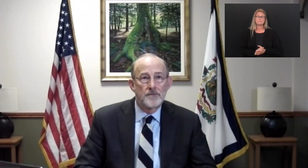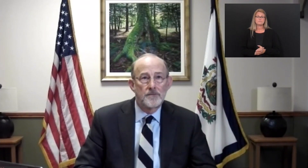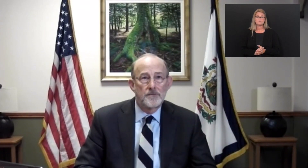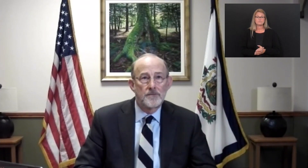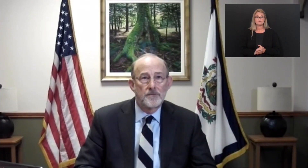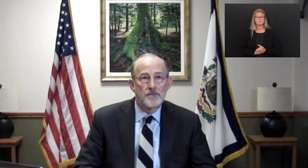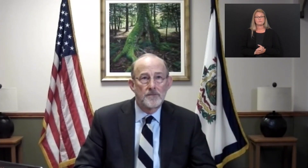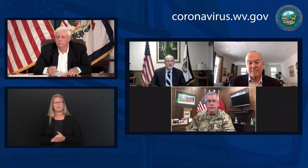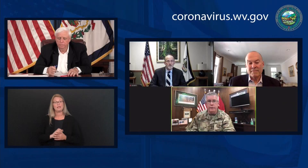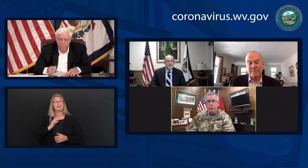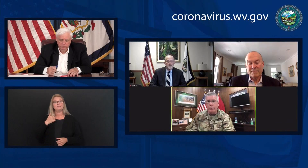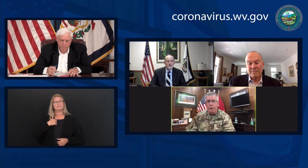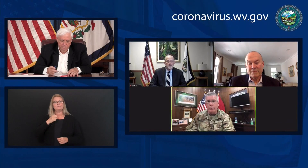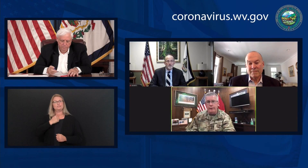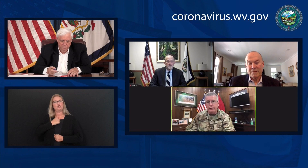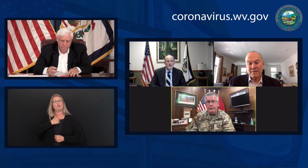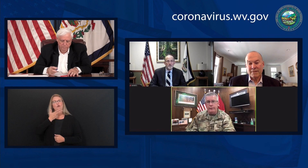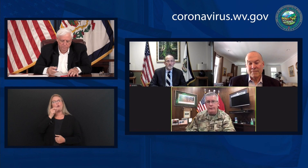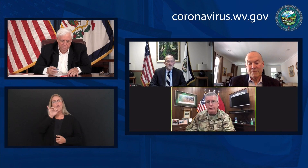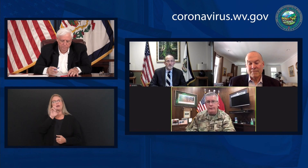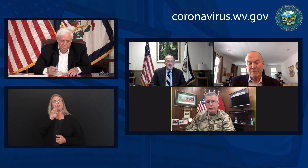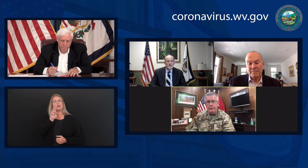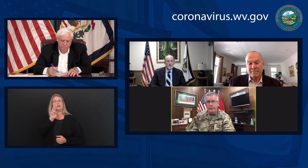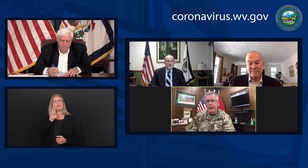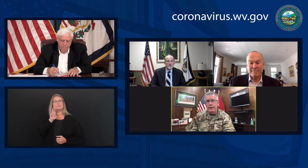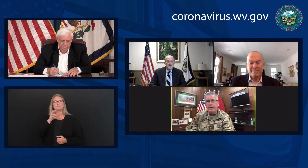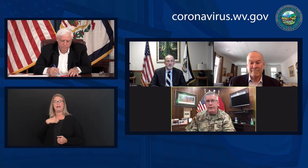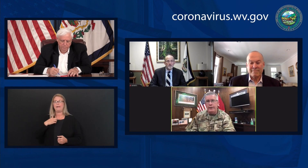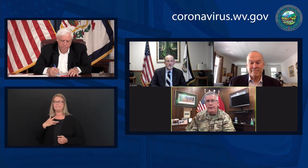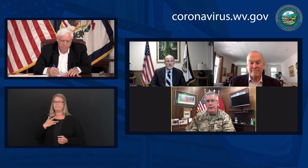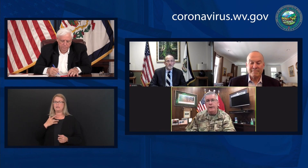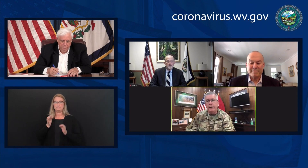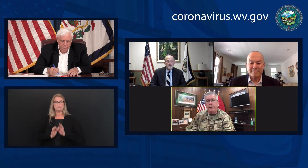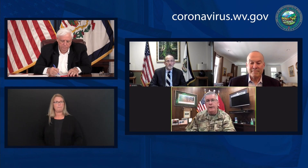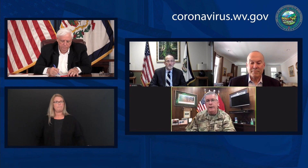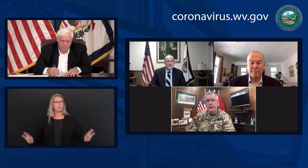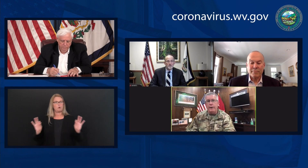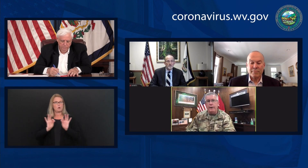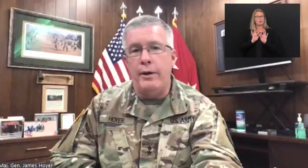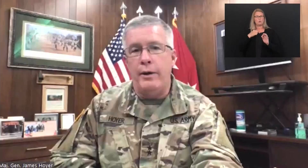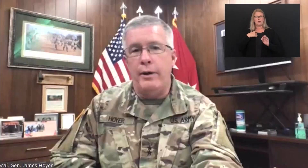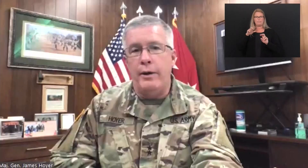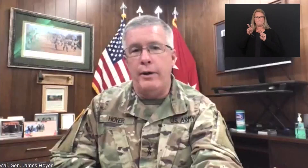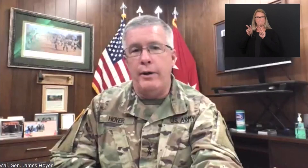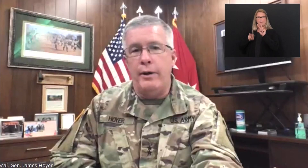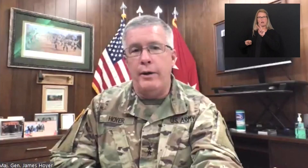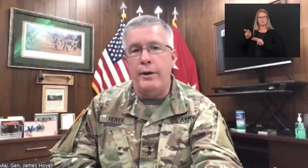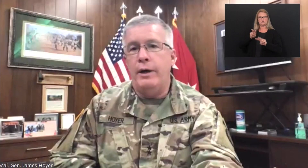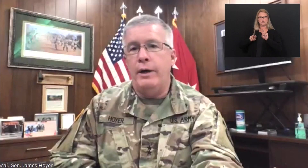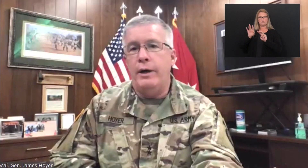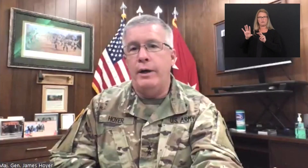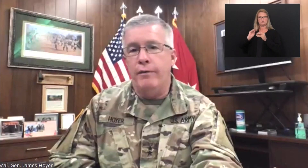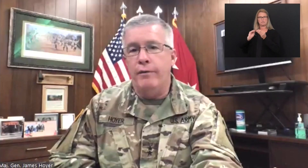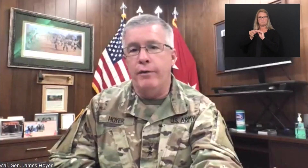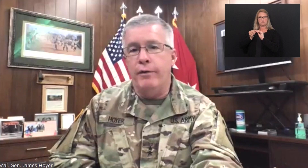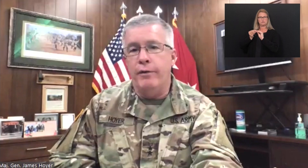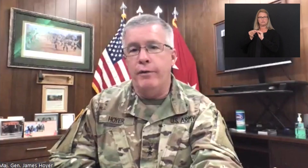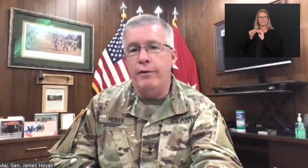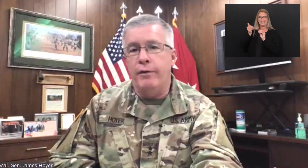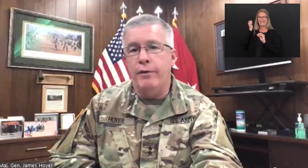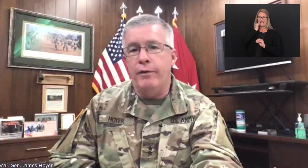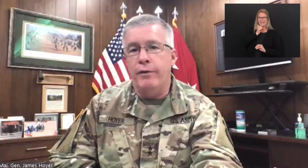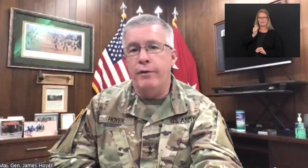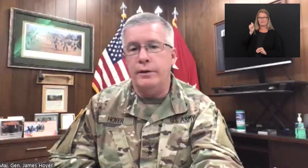Governor, this is General Hoyer. I think it's important to point out that we monitor numbers every day of the